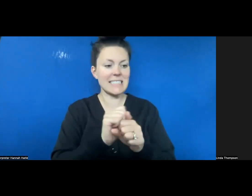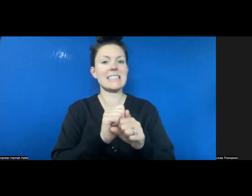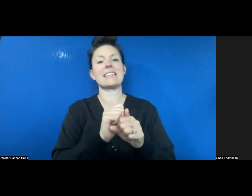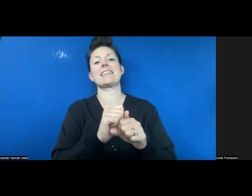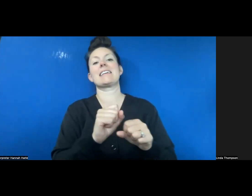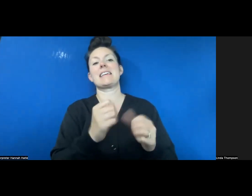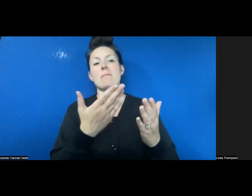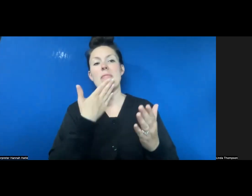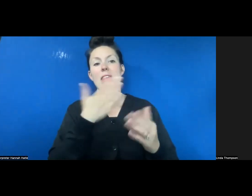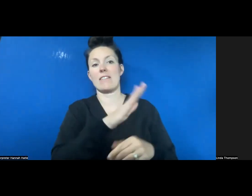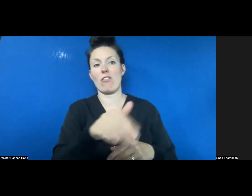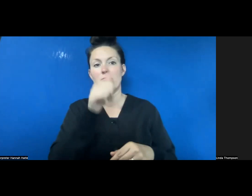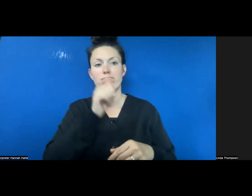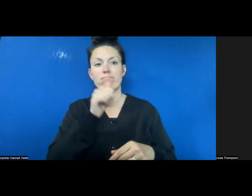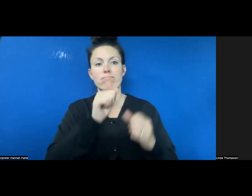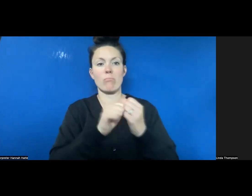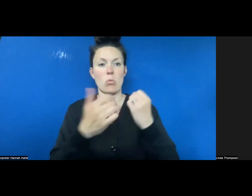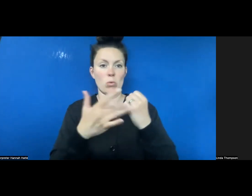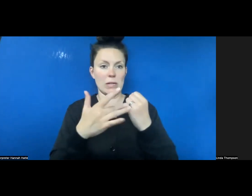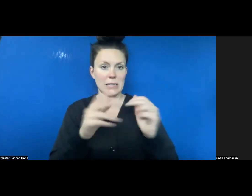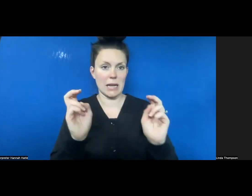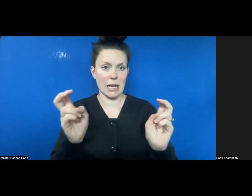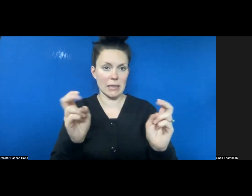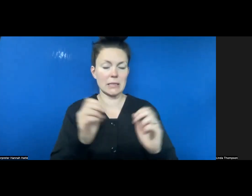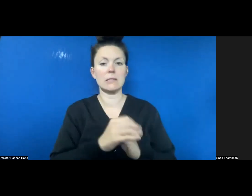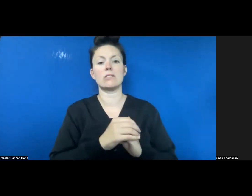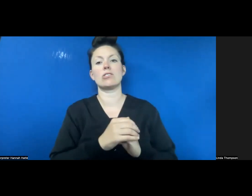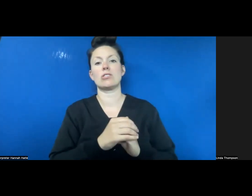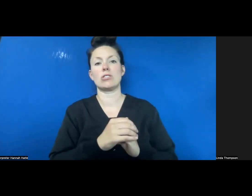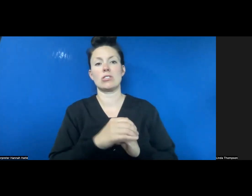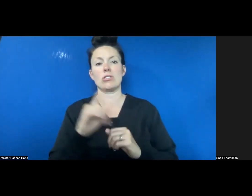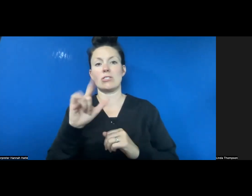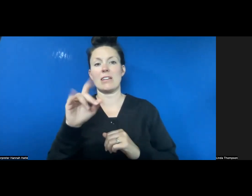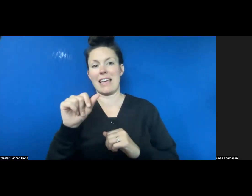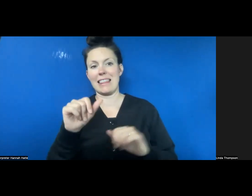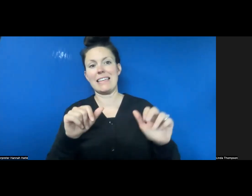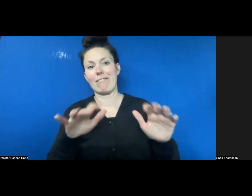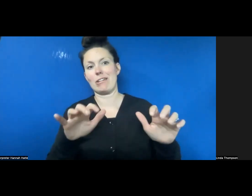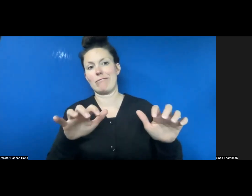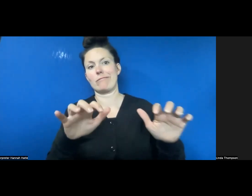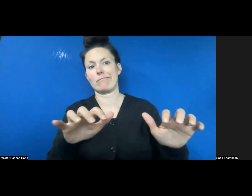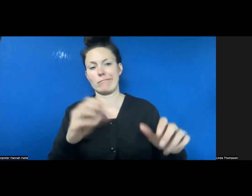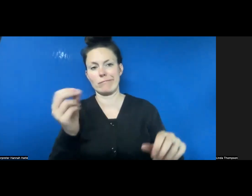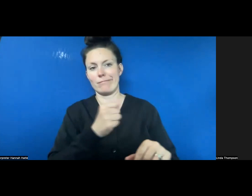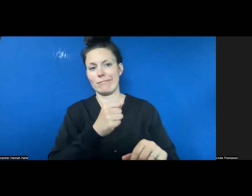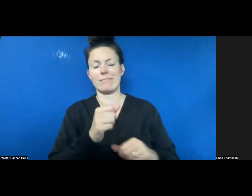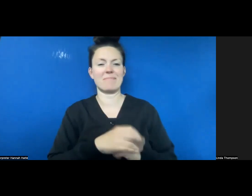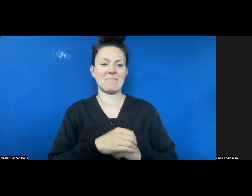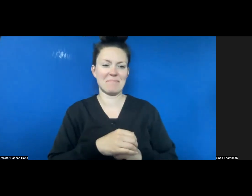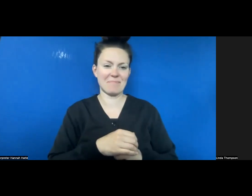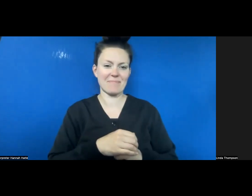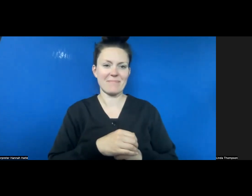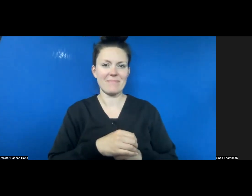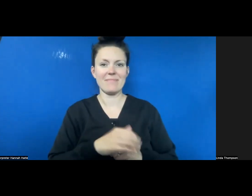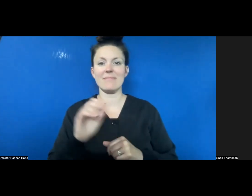technical issues and freezing up, Linda, freezing up, and all the things.